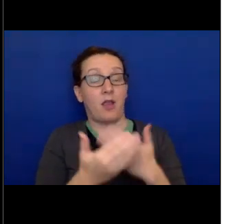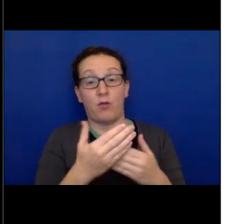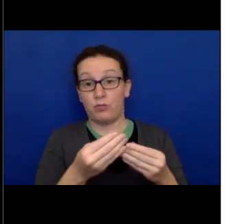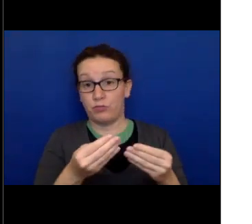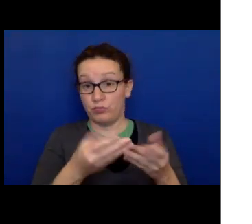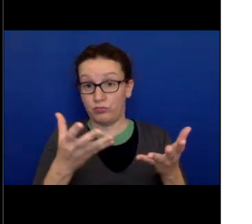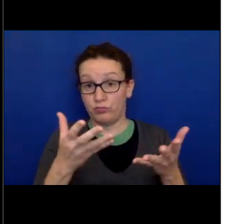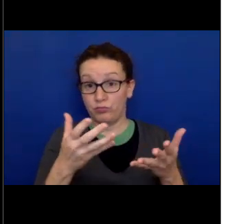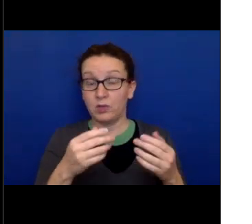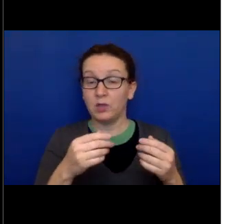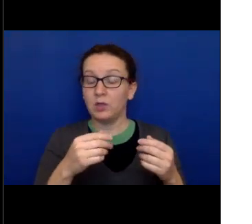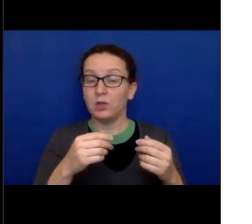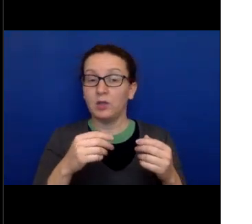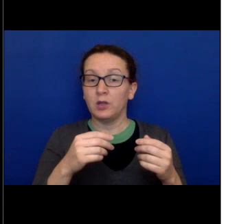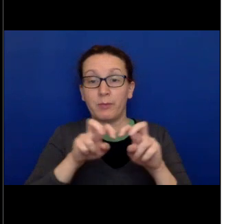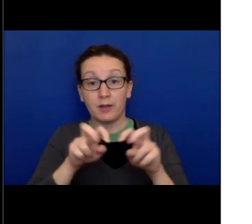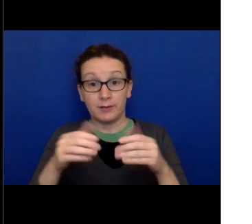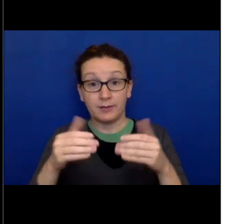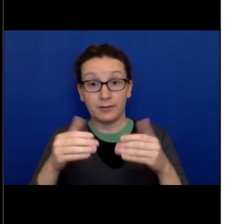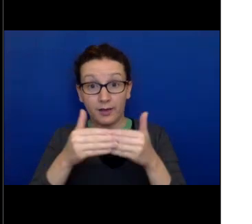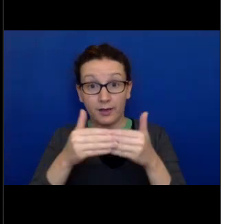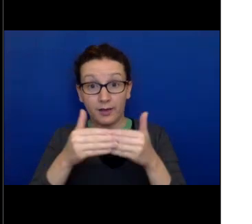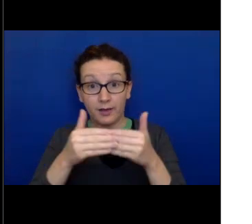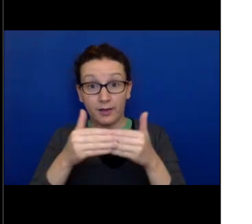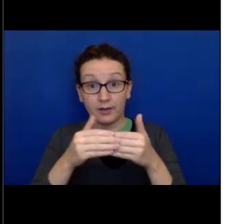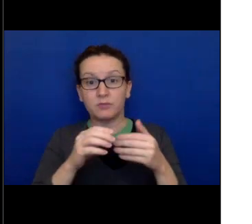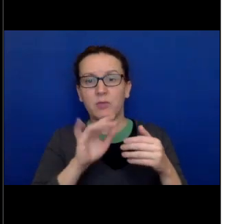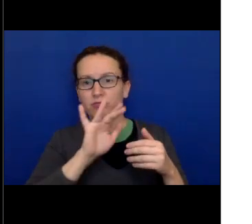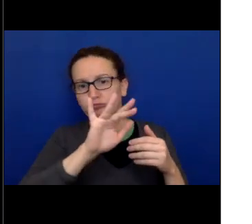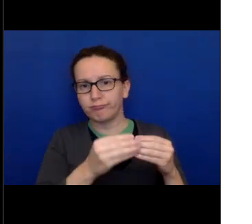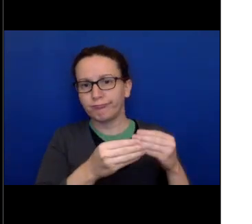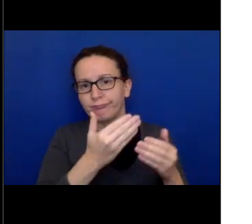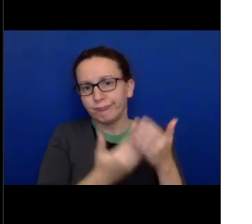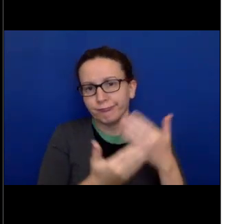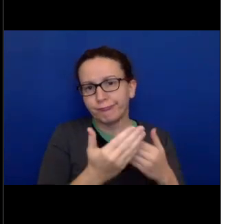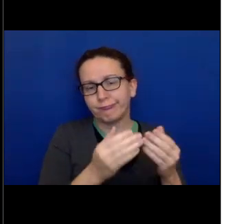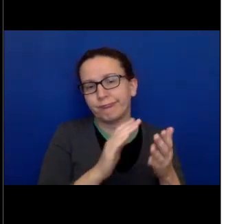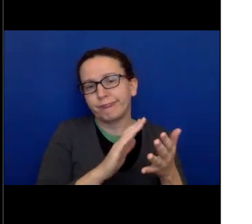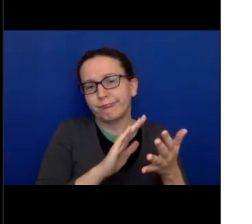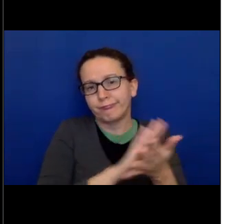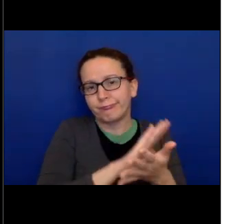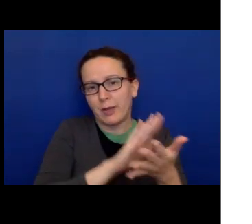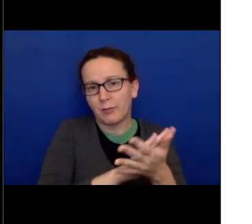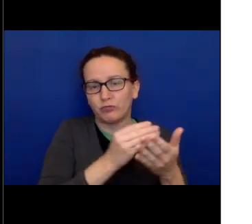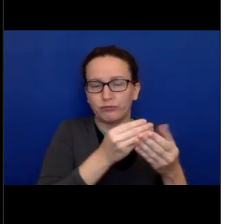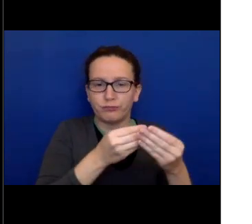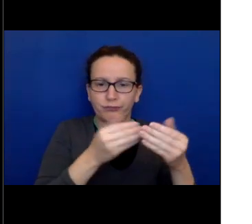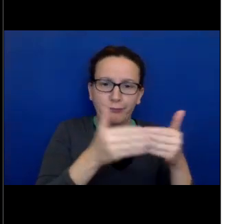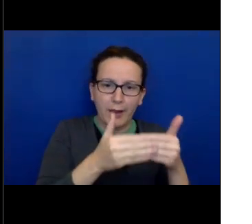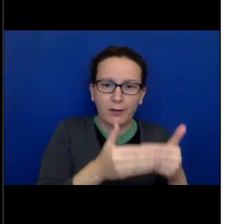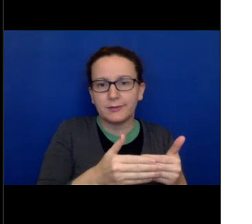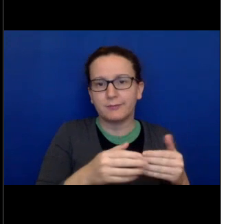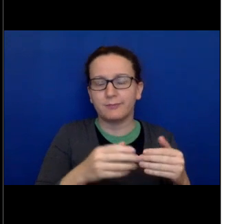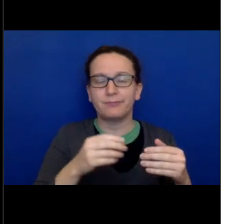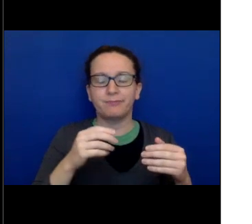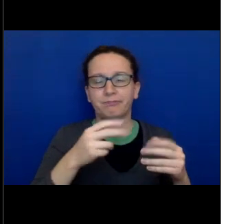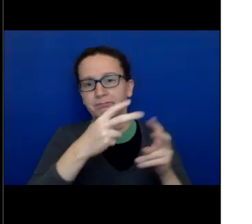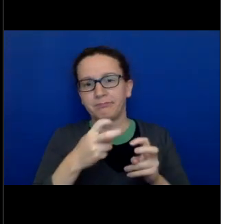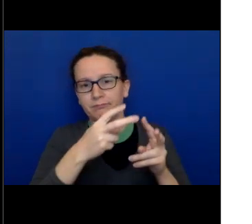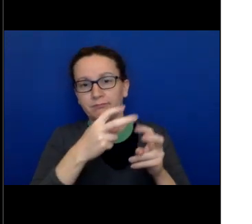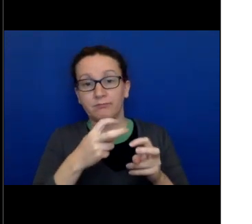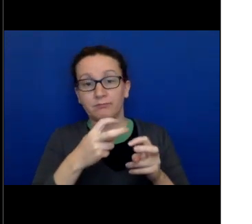in there of the panelists' slides, and you can download them at any time during the webinar. We'll also have them available on the